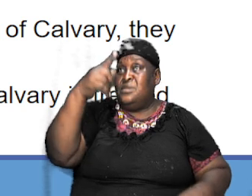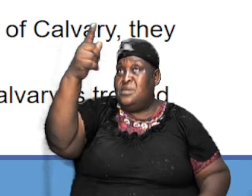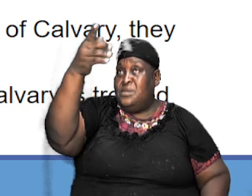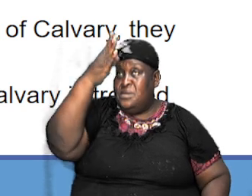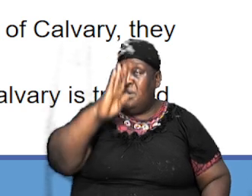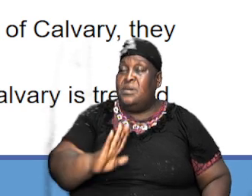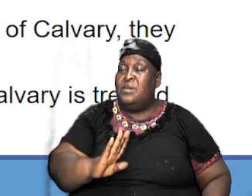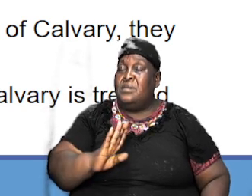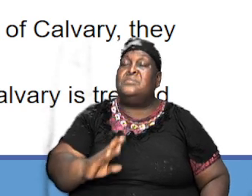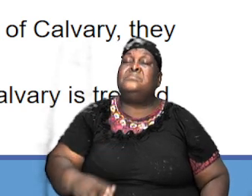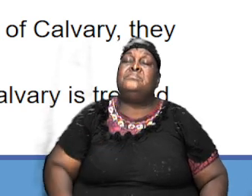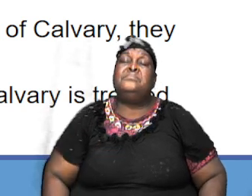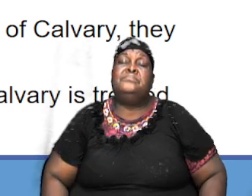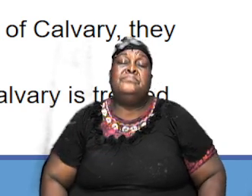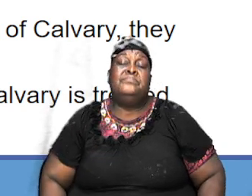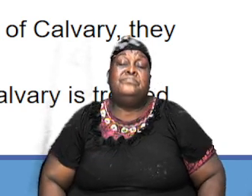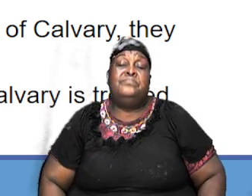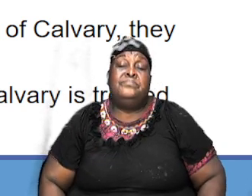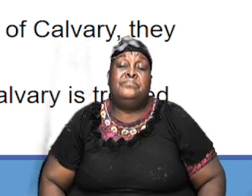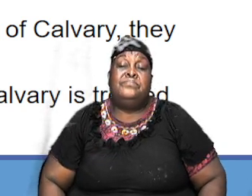God.